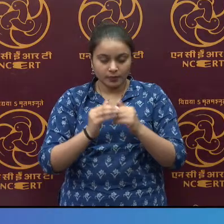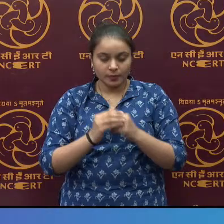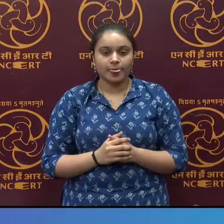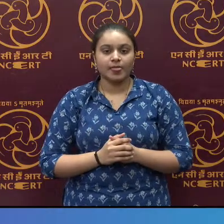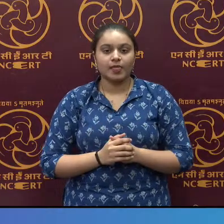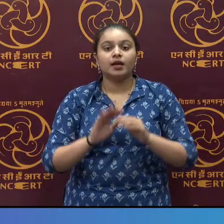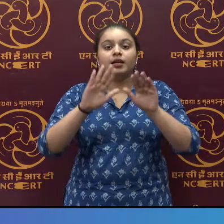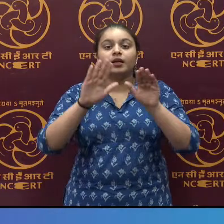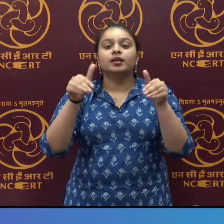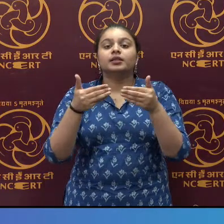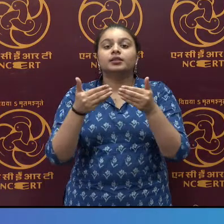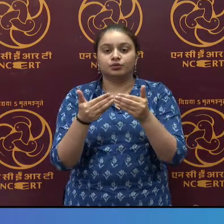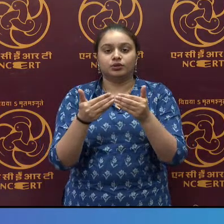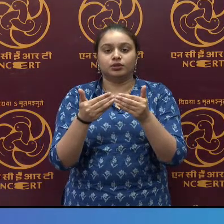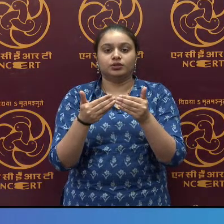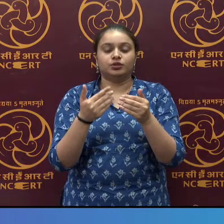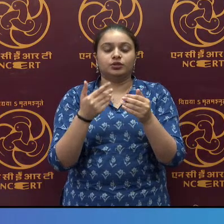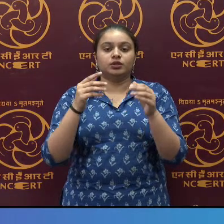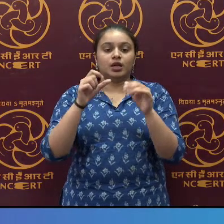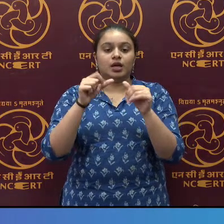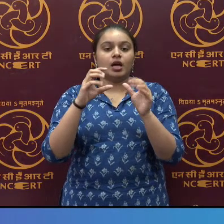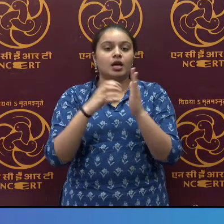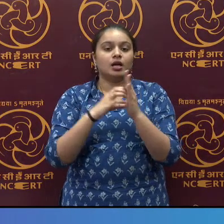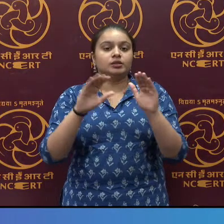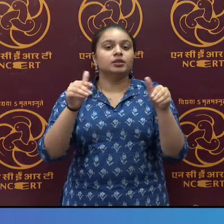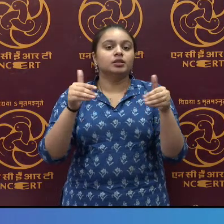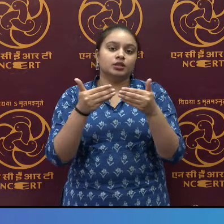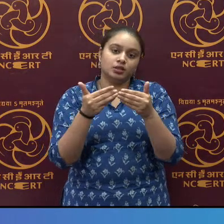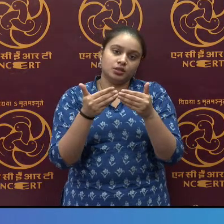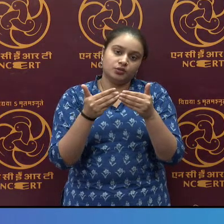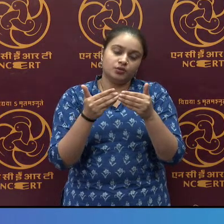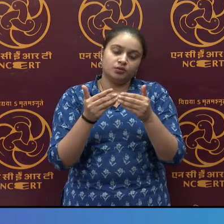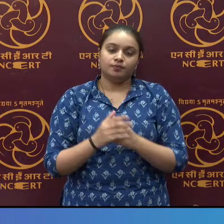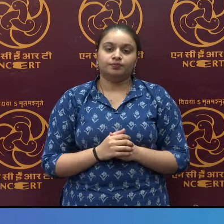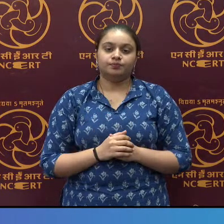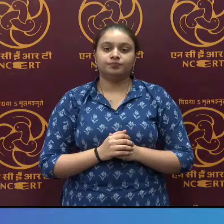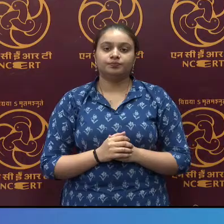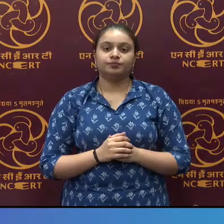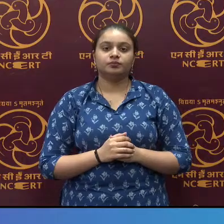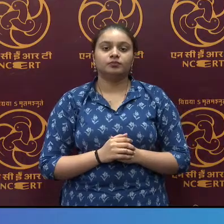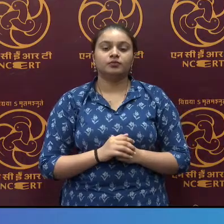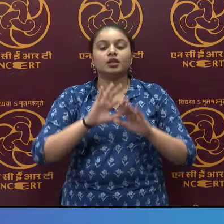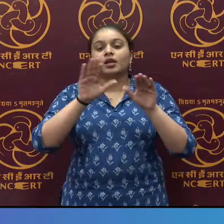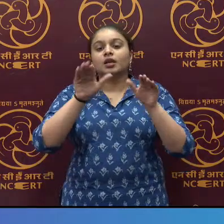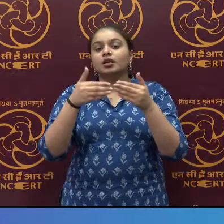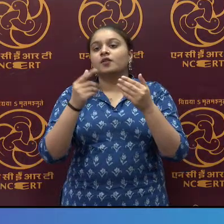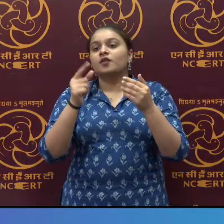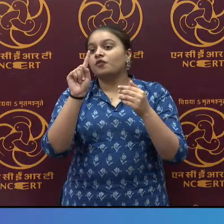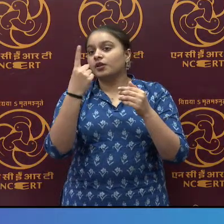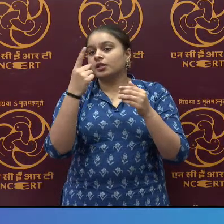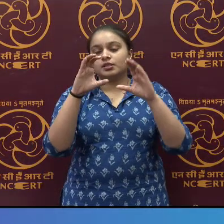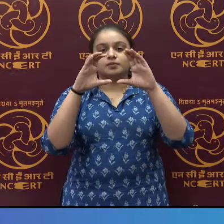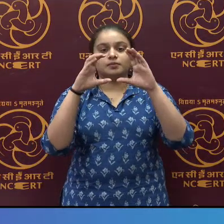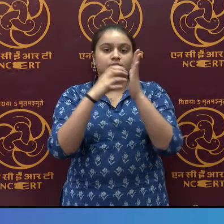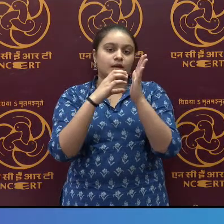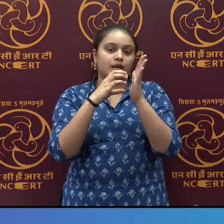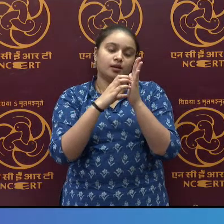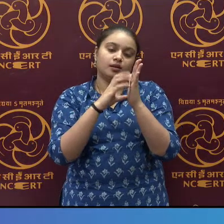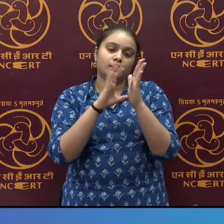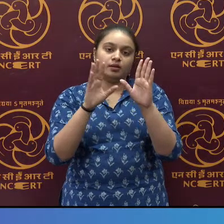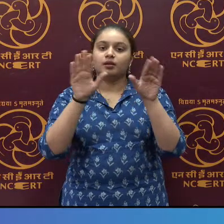the introduction of the article. So, introduction will become your first paragraph,